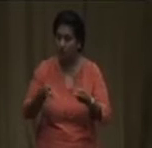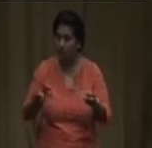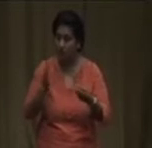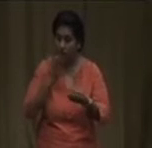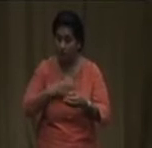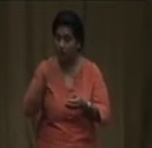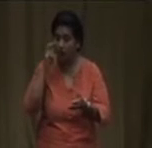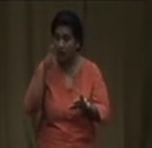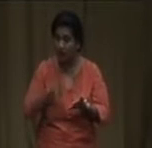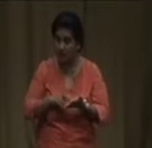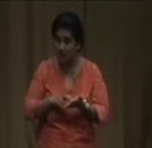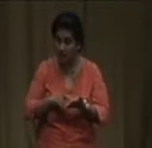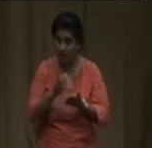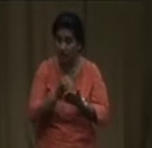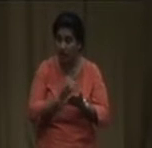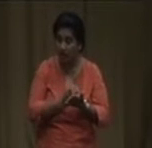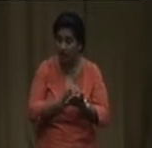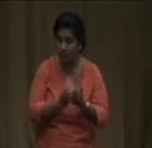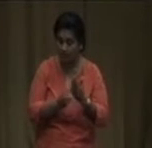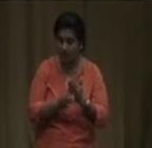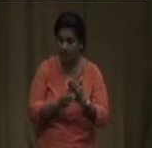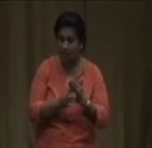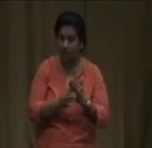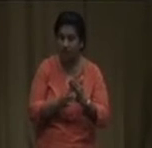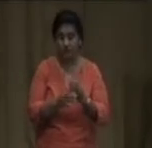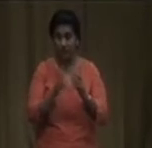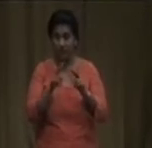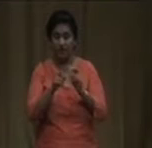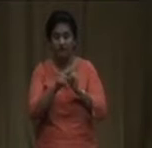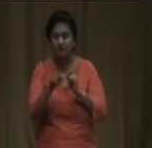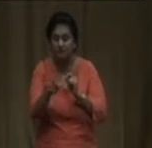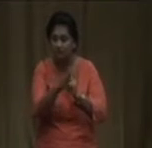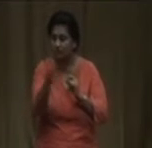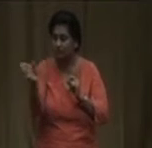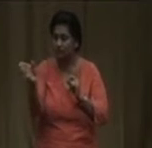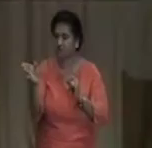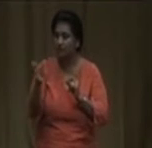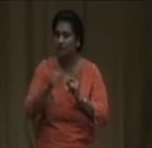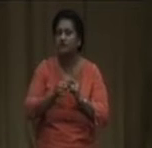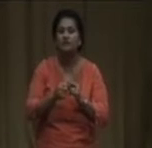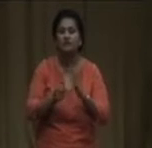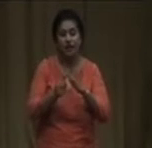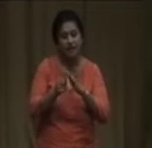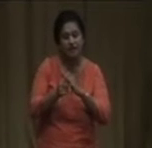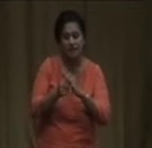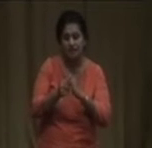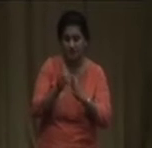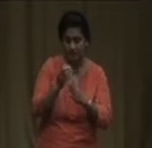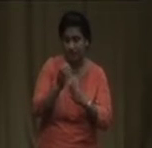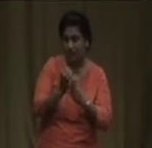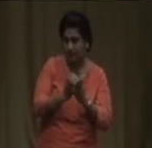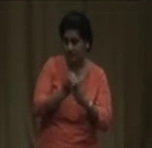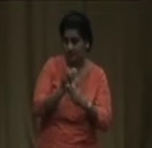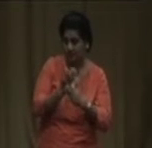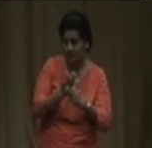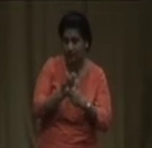password. In our view, if you are required to register a password in order to access the materials, by definition,